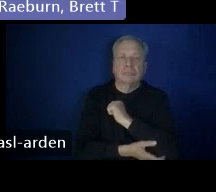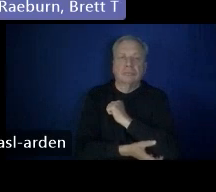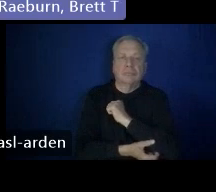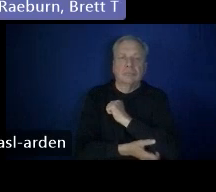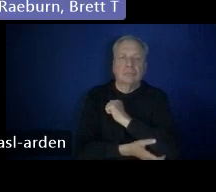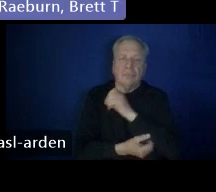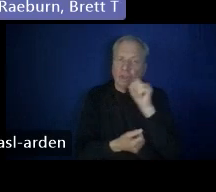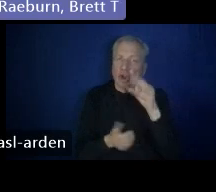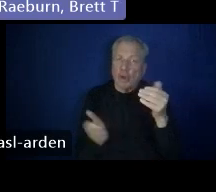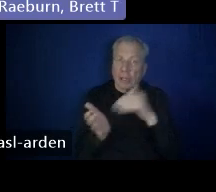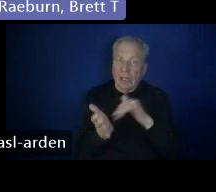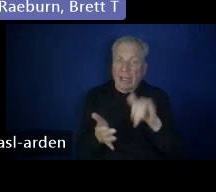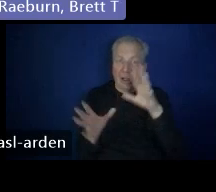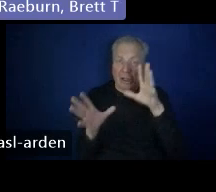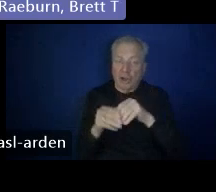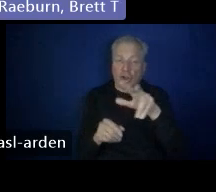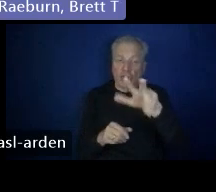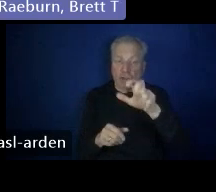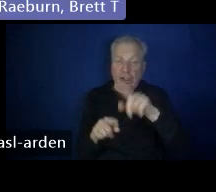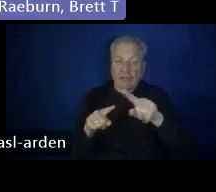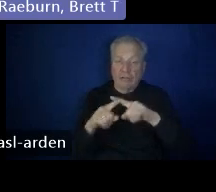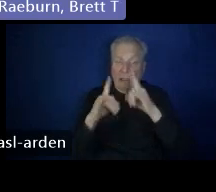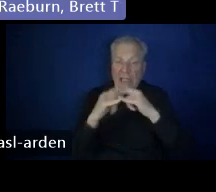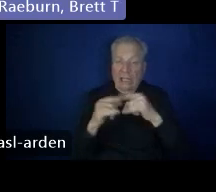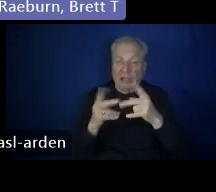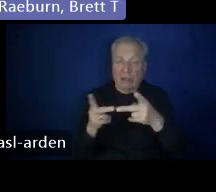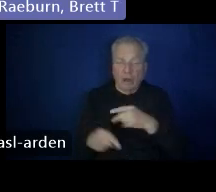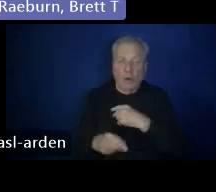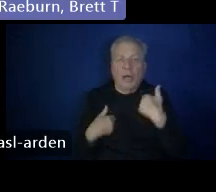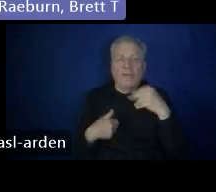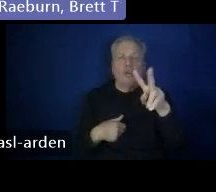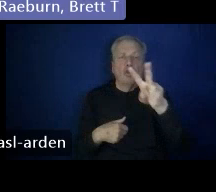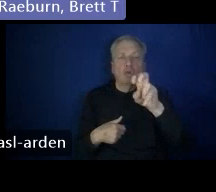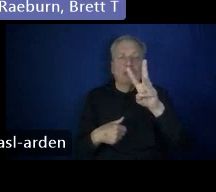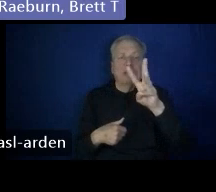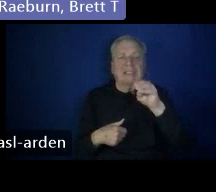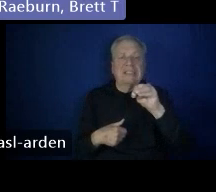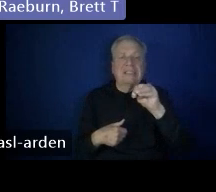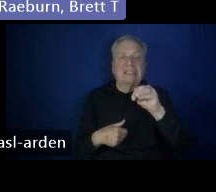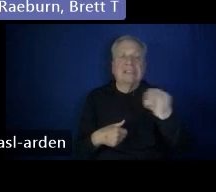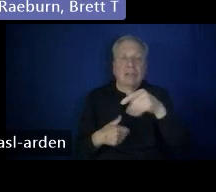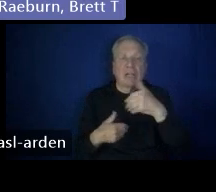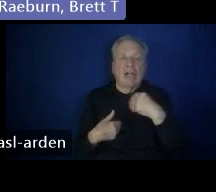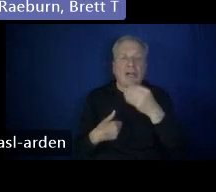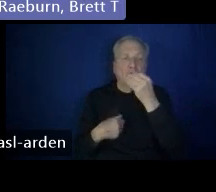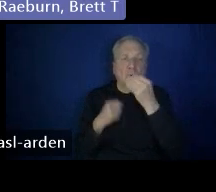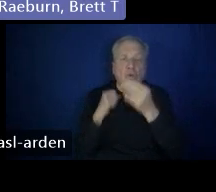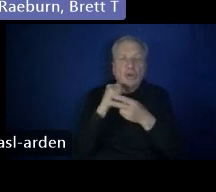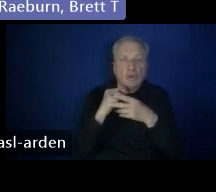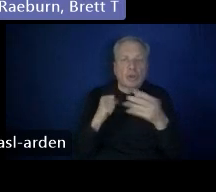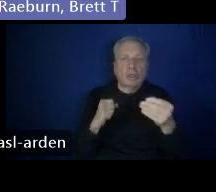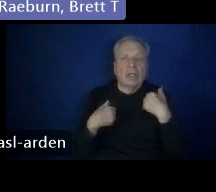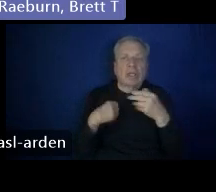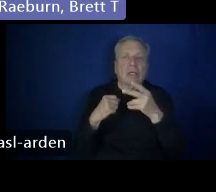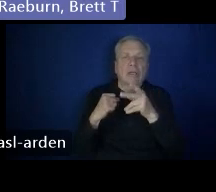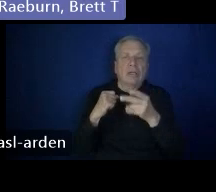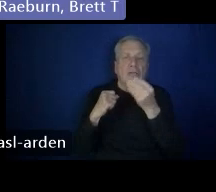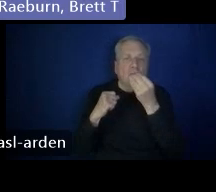So again, of the 300 campsites, we have 260 of them have a food storage pole, and 40 of them have a food storage